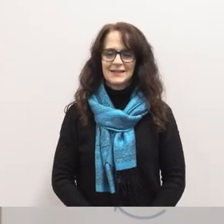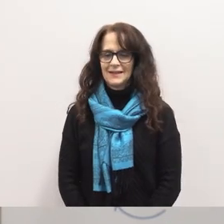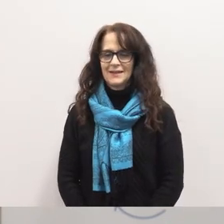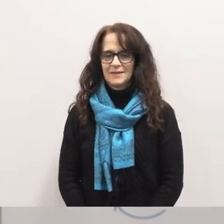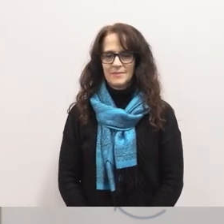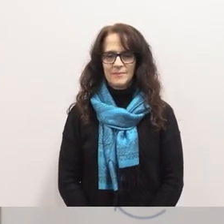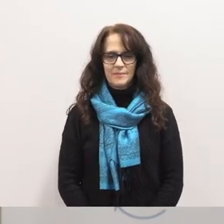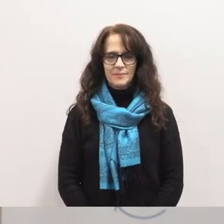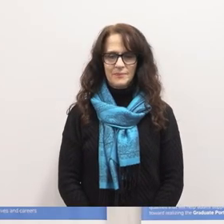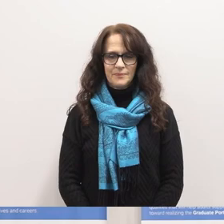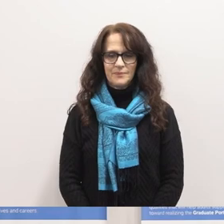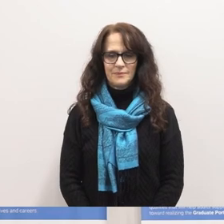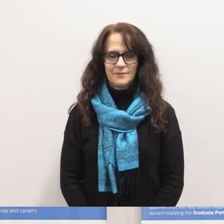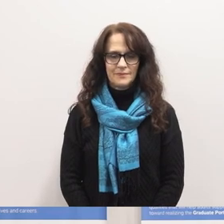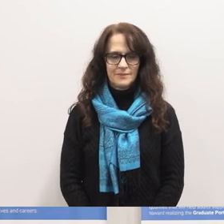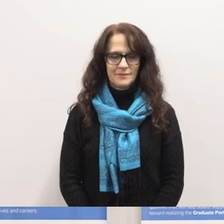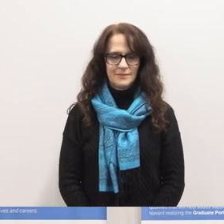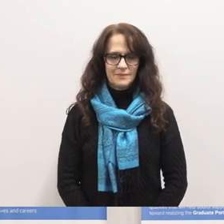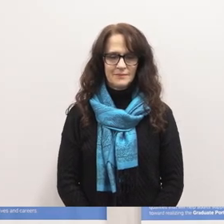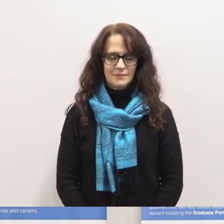Okay, so